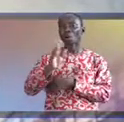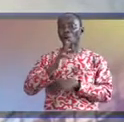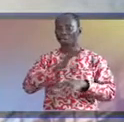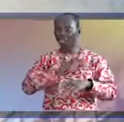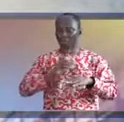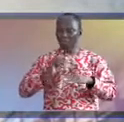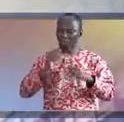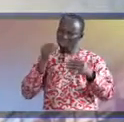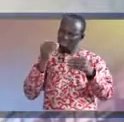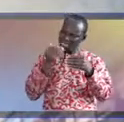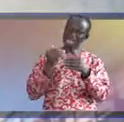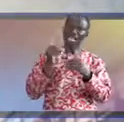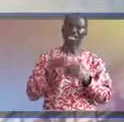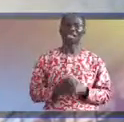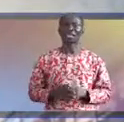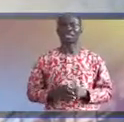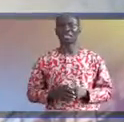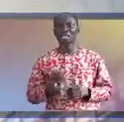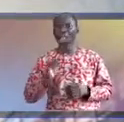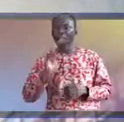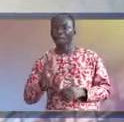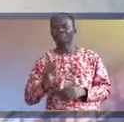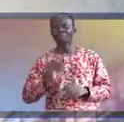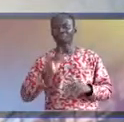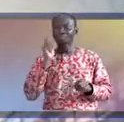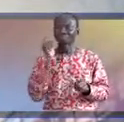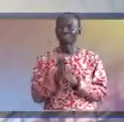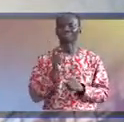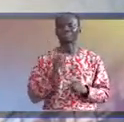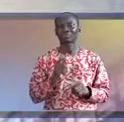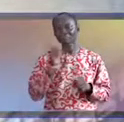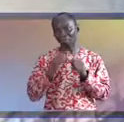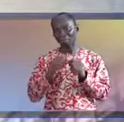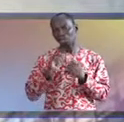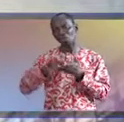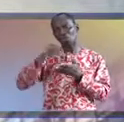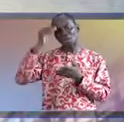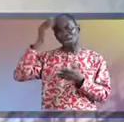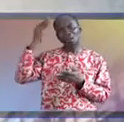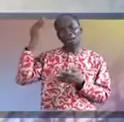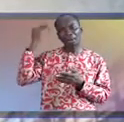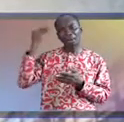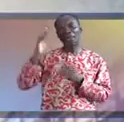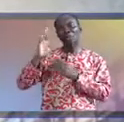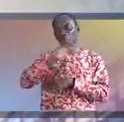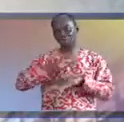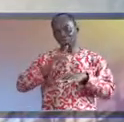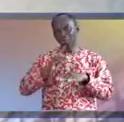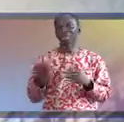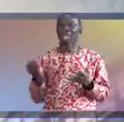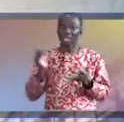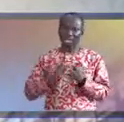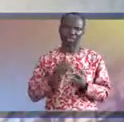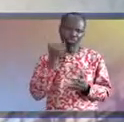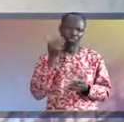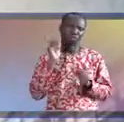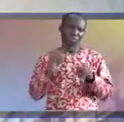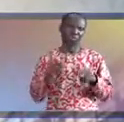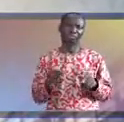pain. Or swag in near a numerous young one dear pain. A bebble high best sense you have you, and when you say, now or